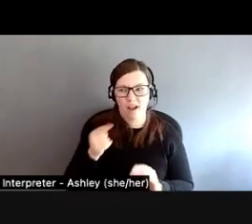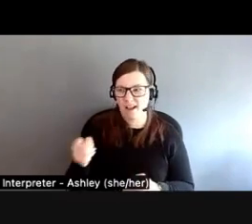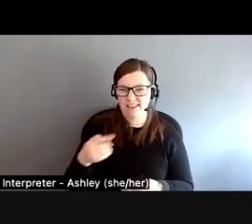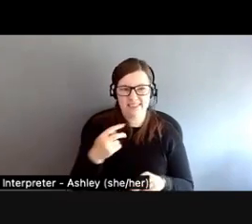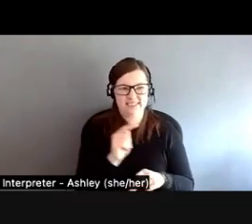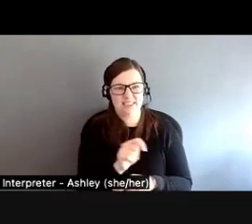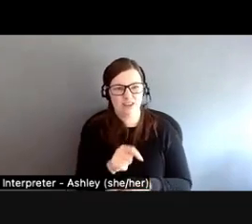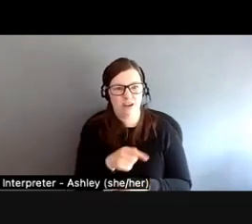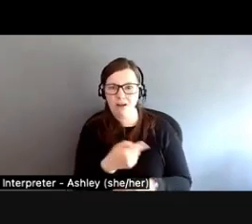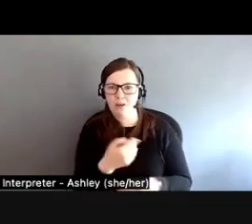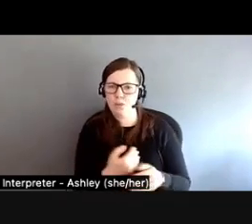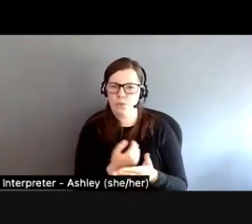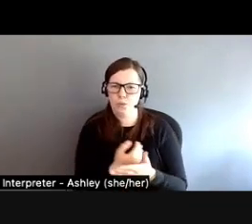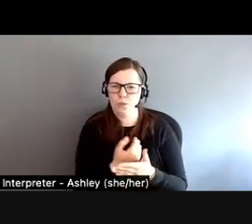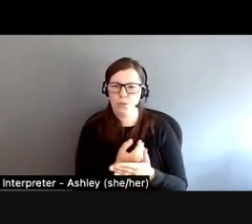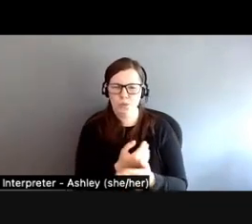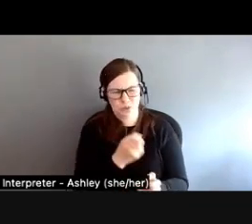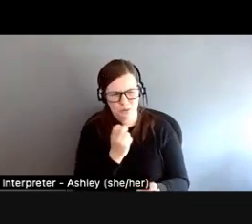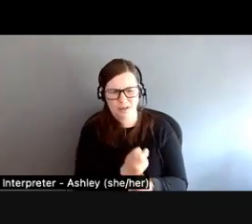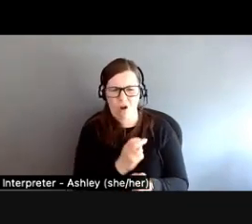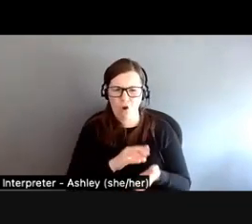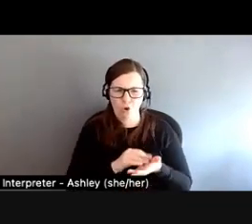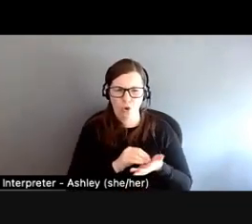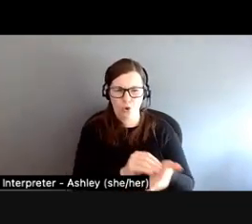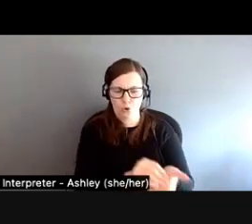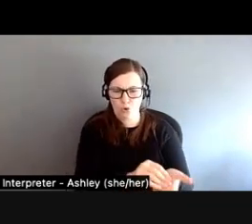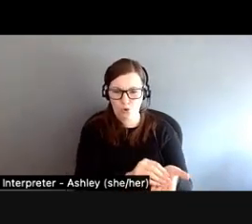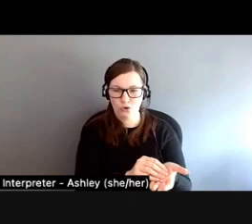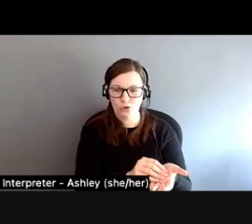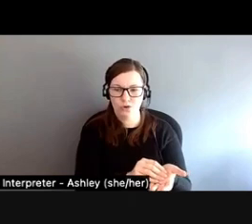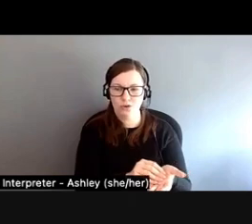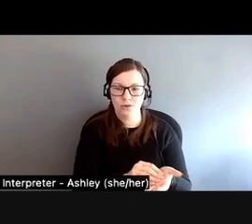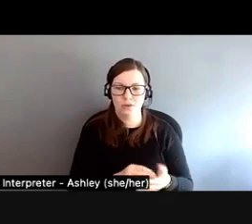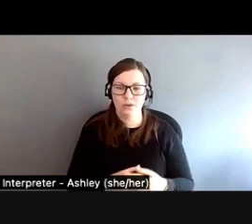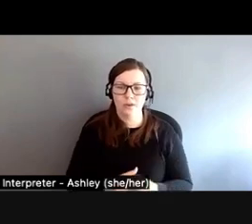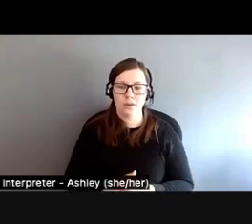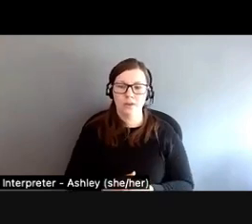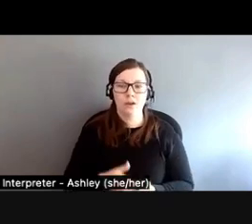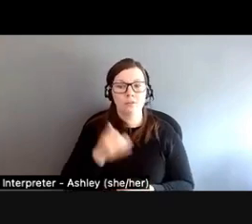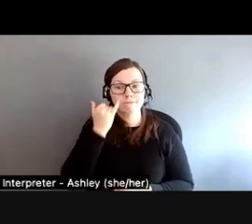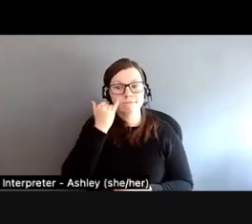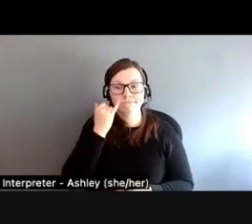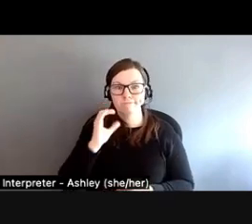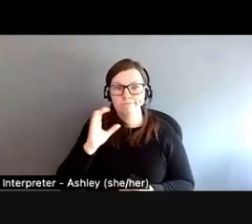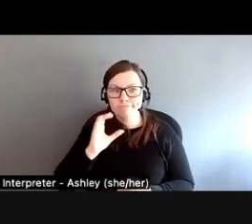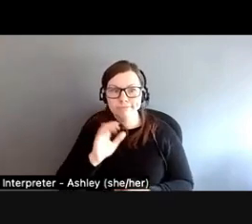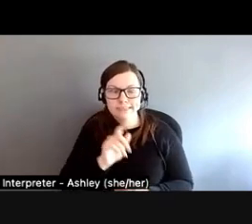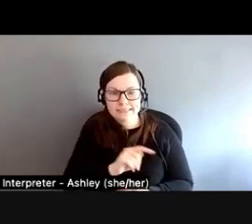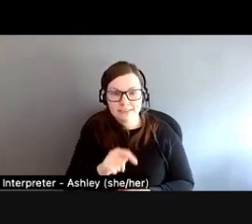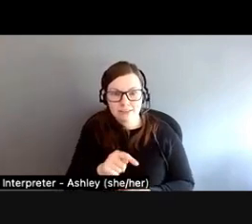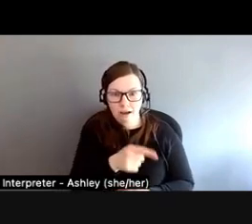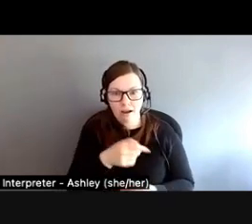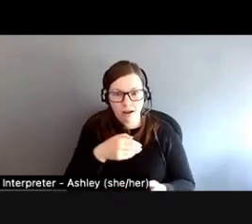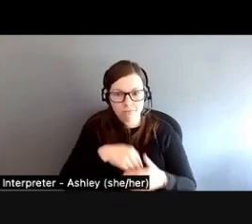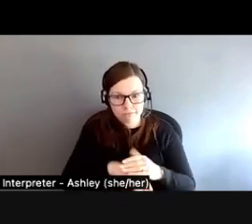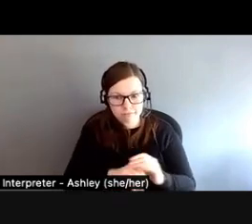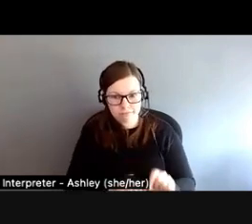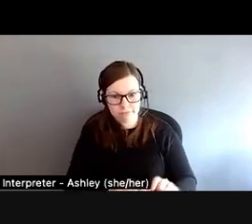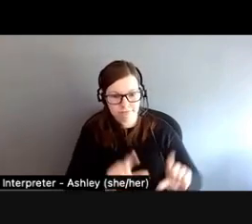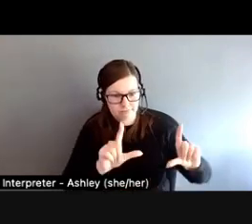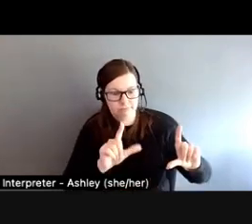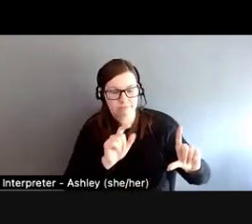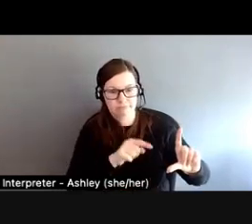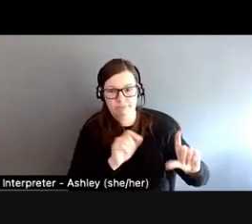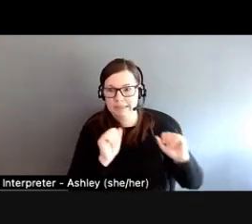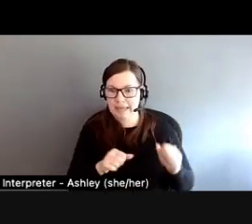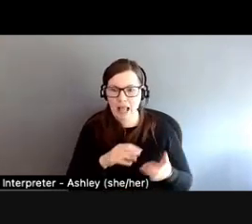are posting, they became almost like new producers of different videos, and you can find so many amazing lessons, tips, and